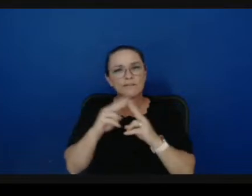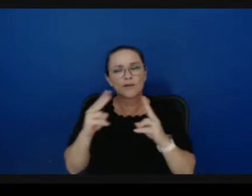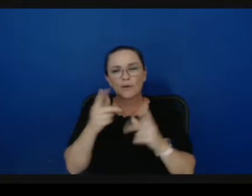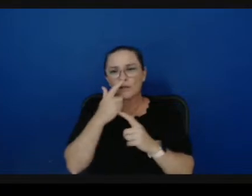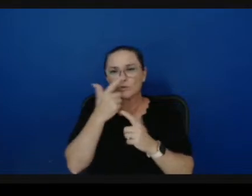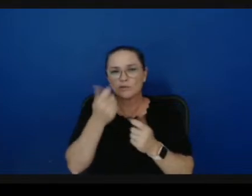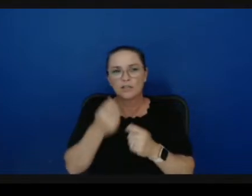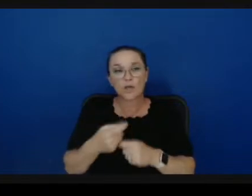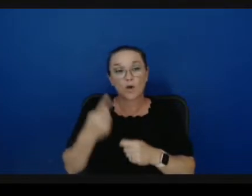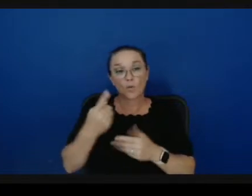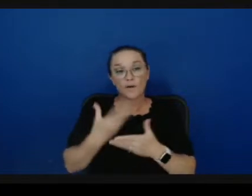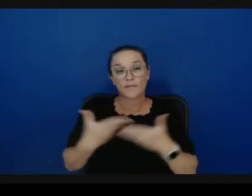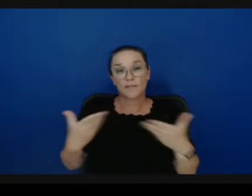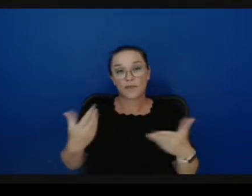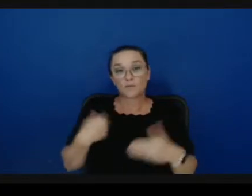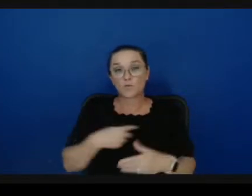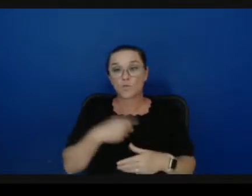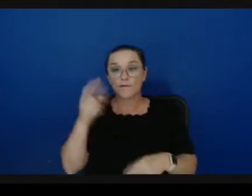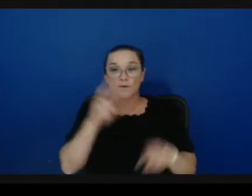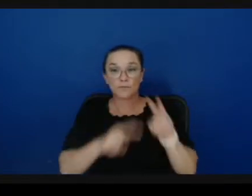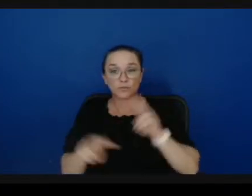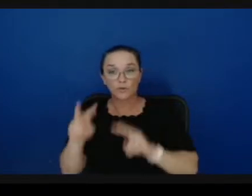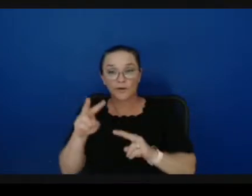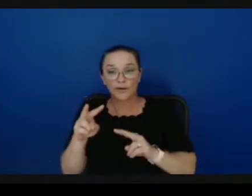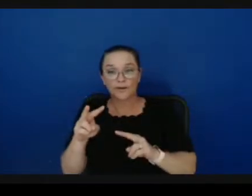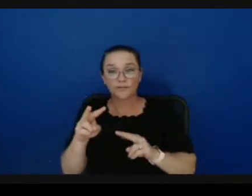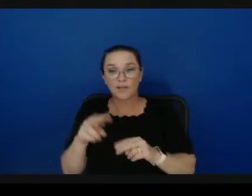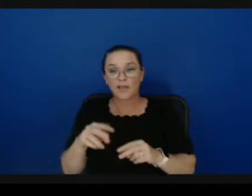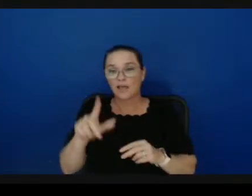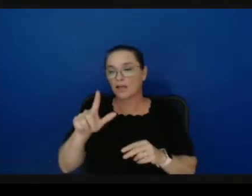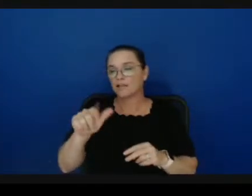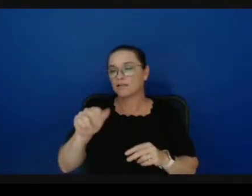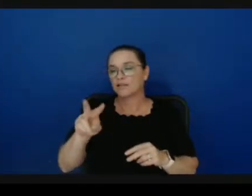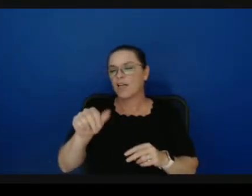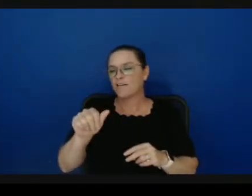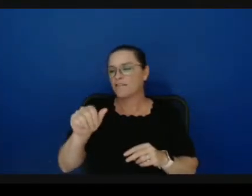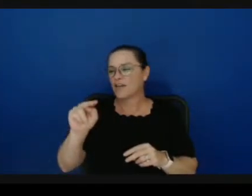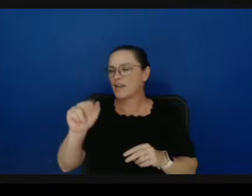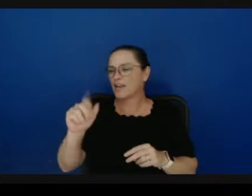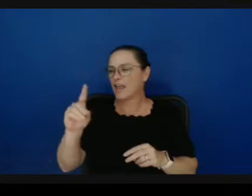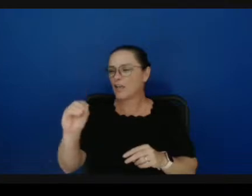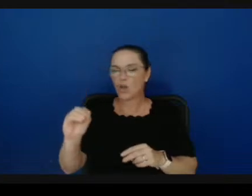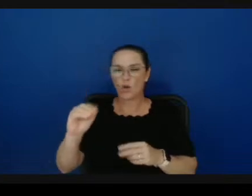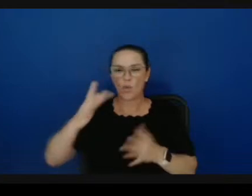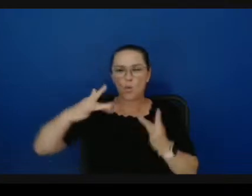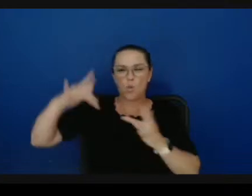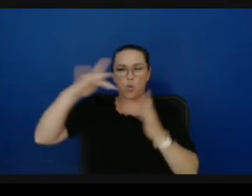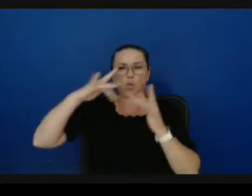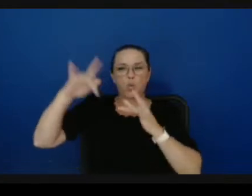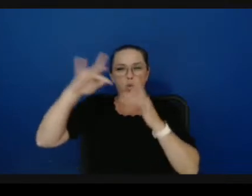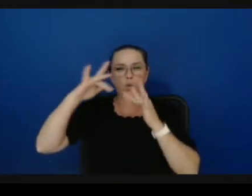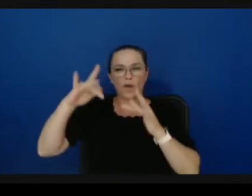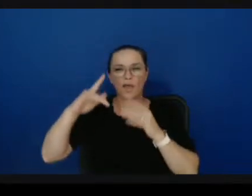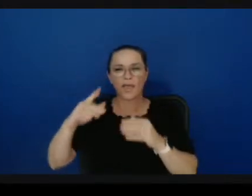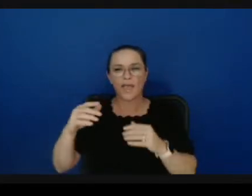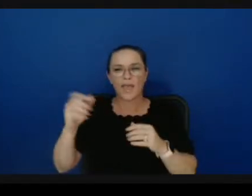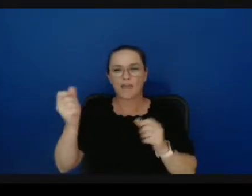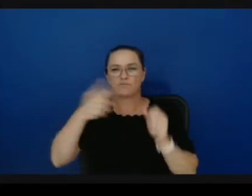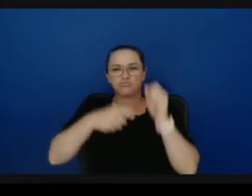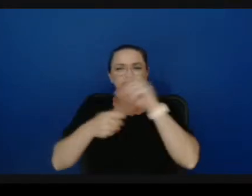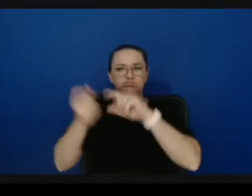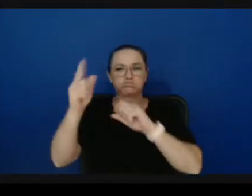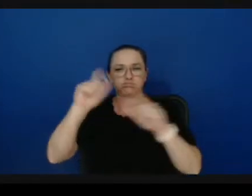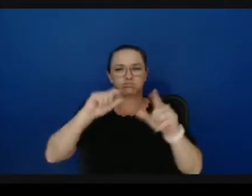the phenomena that we've observed is these lavanados, these vortexes of hot air that are able to throw little bits of molten